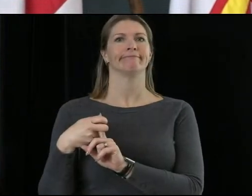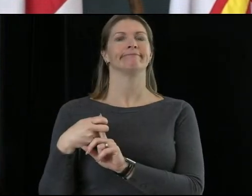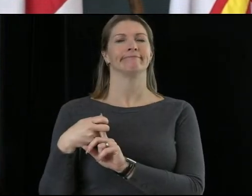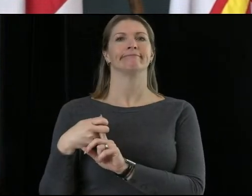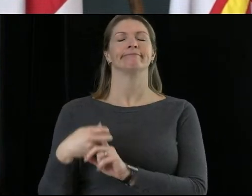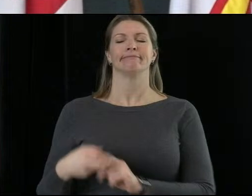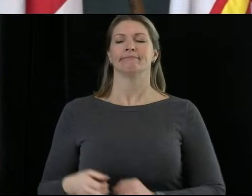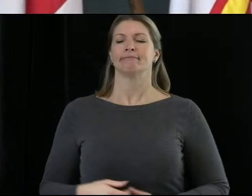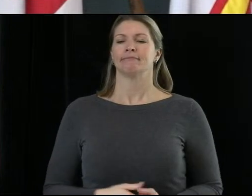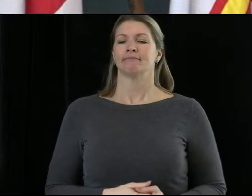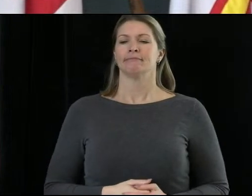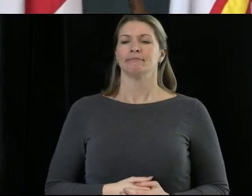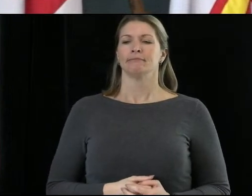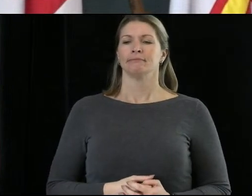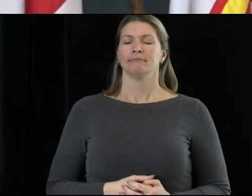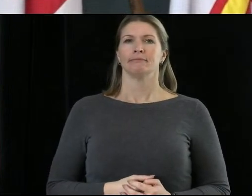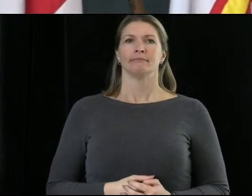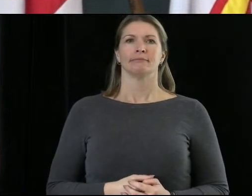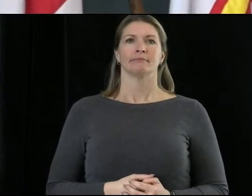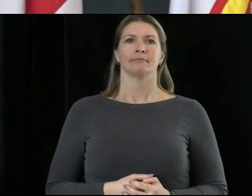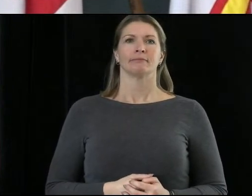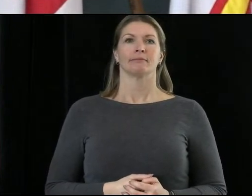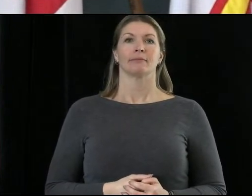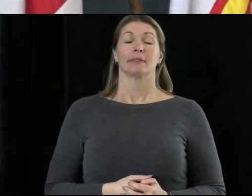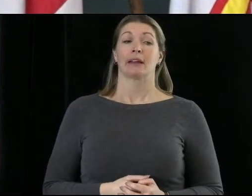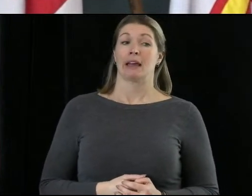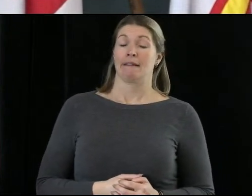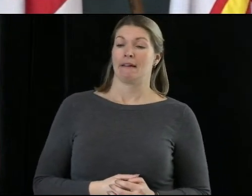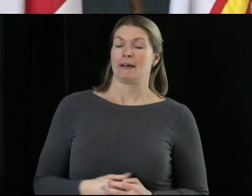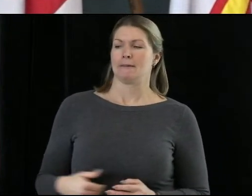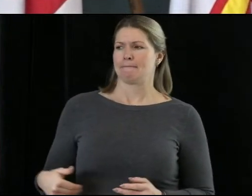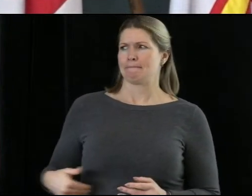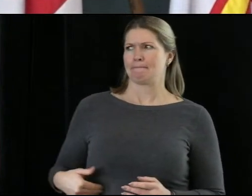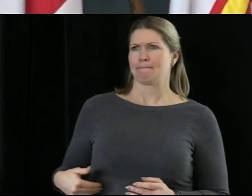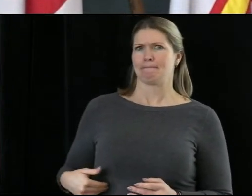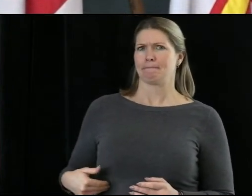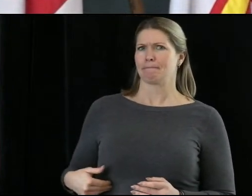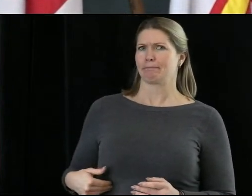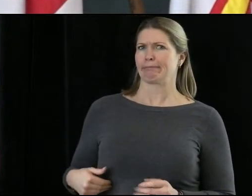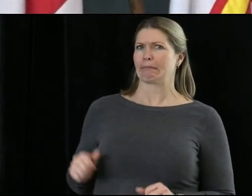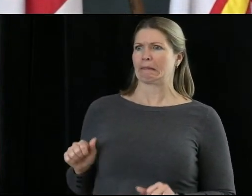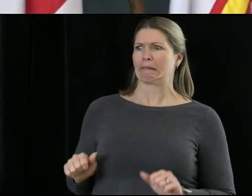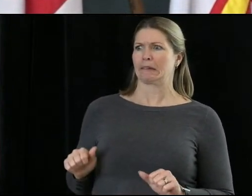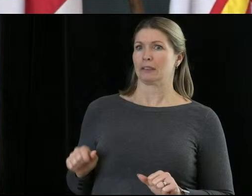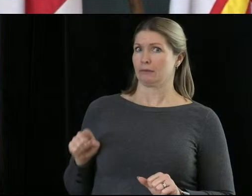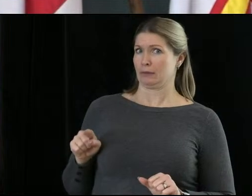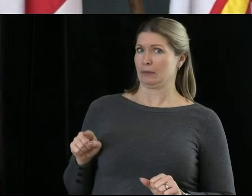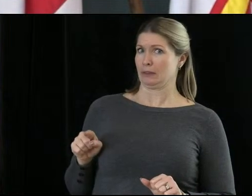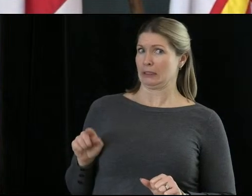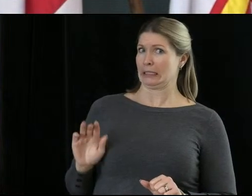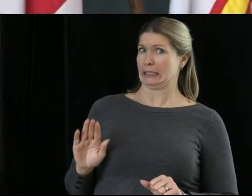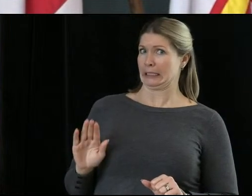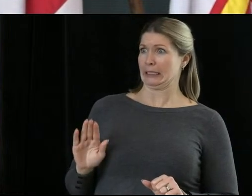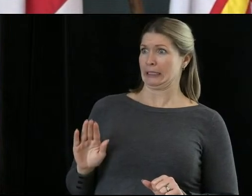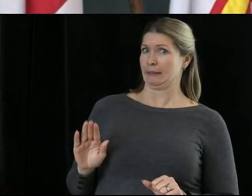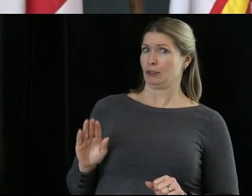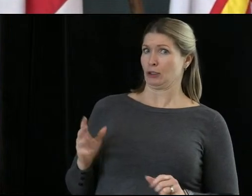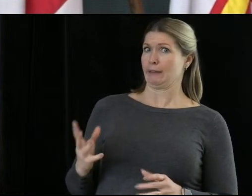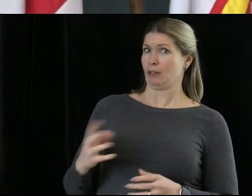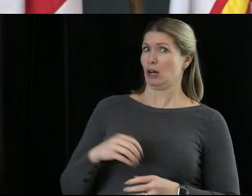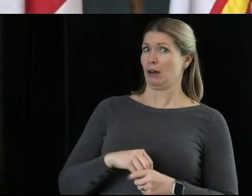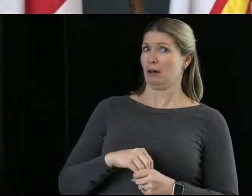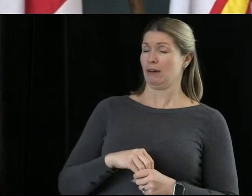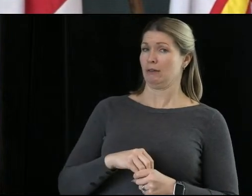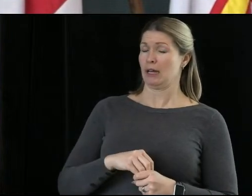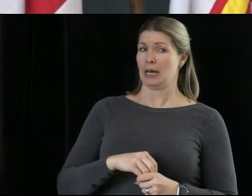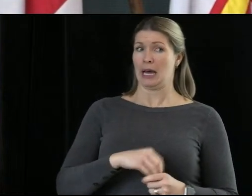At first, we didn't know that for sure, nor did the police, but you know, circumstances are